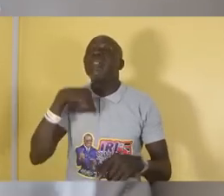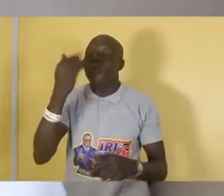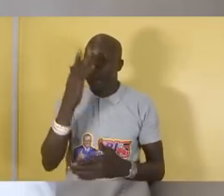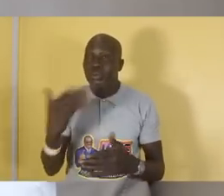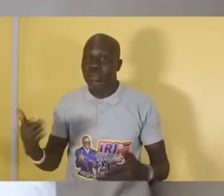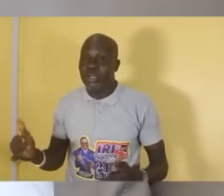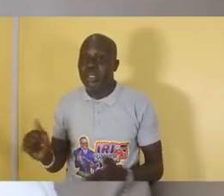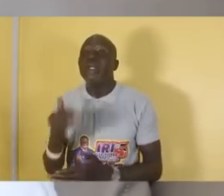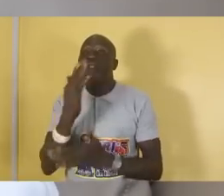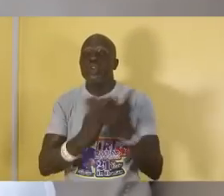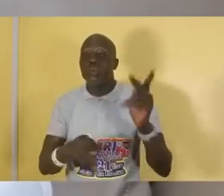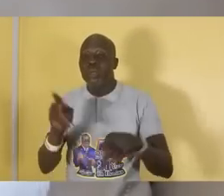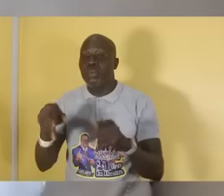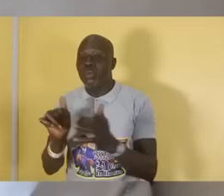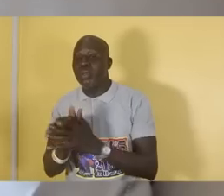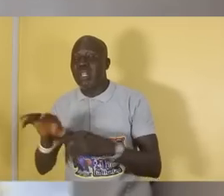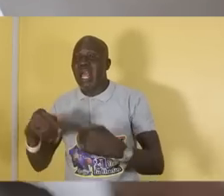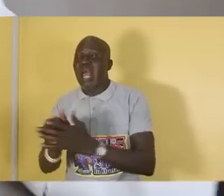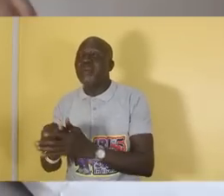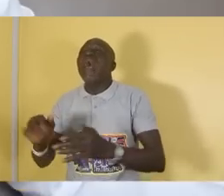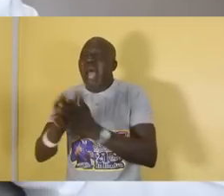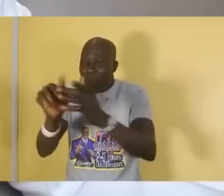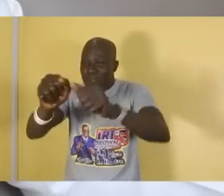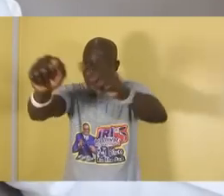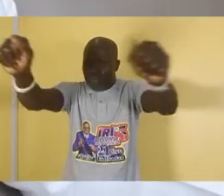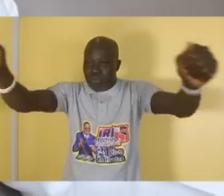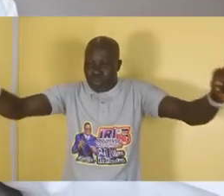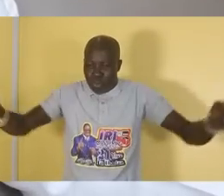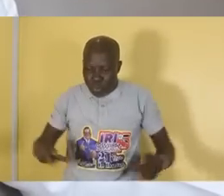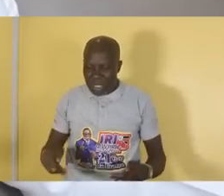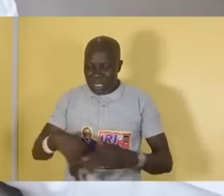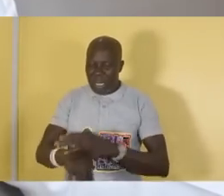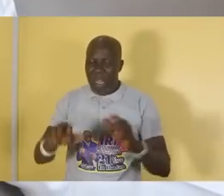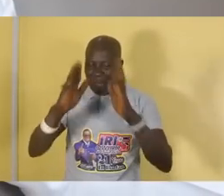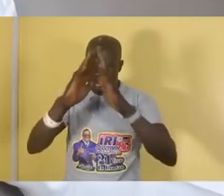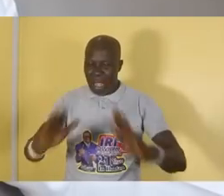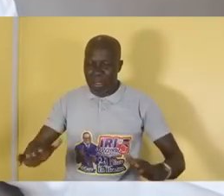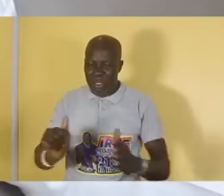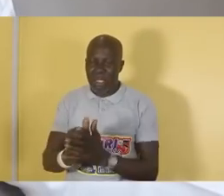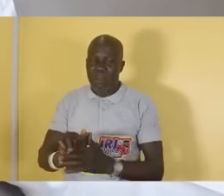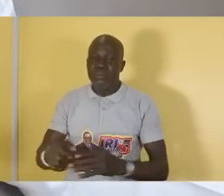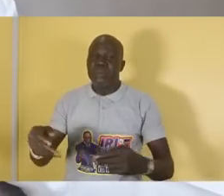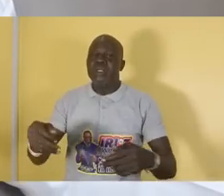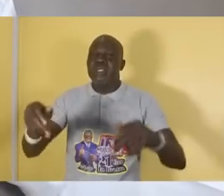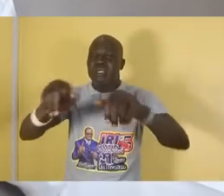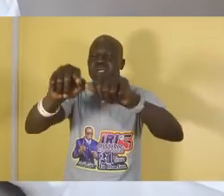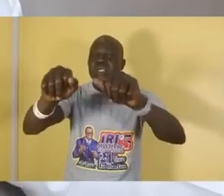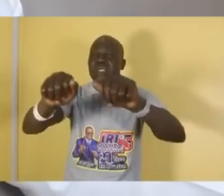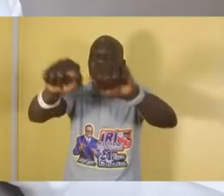Let me tell you something. There are some people that exist space in their